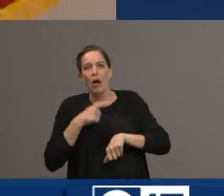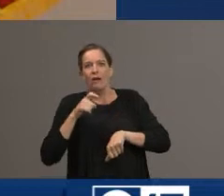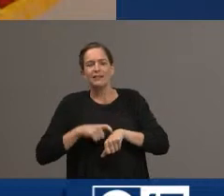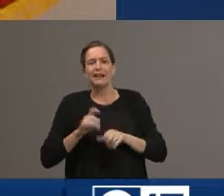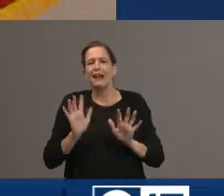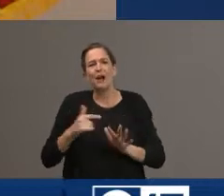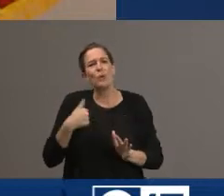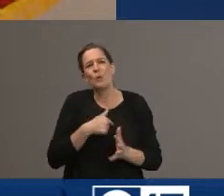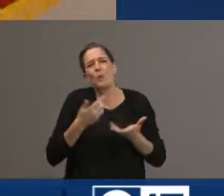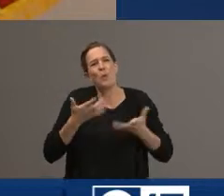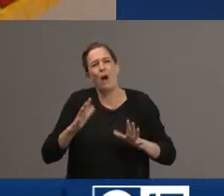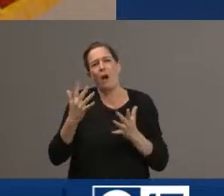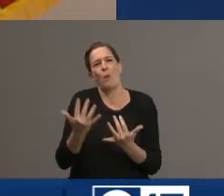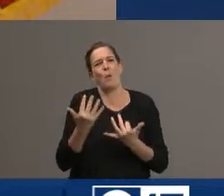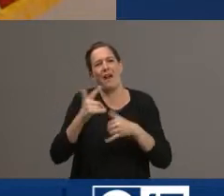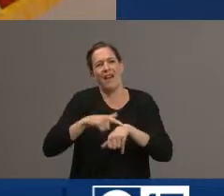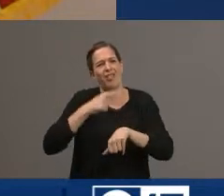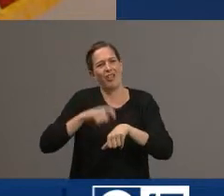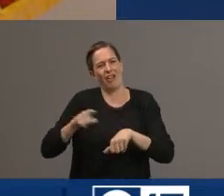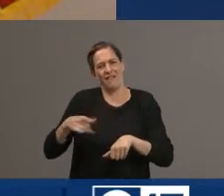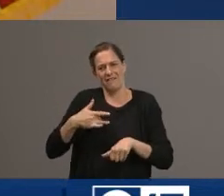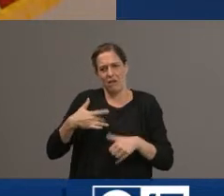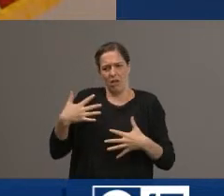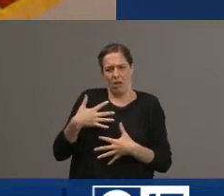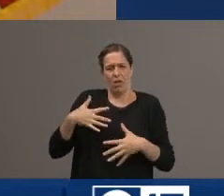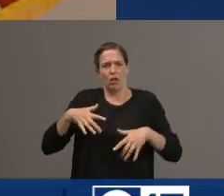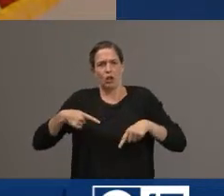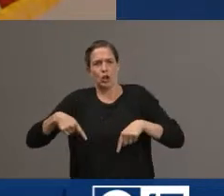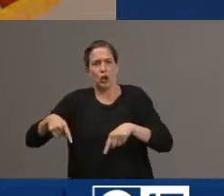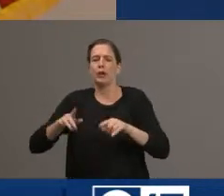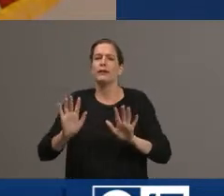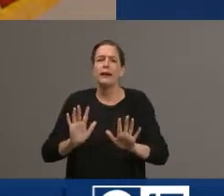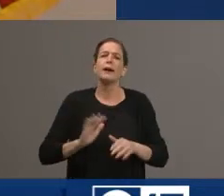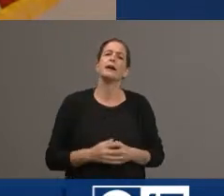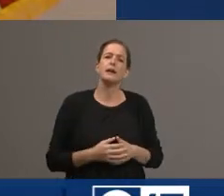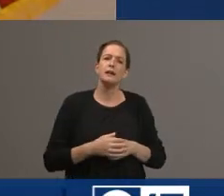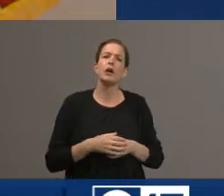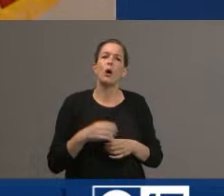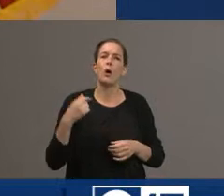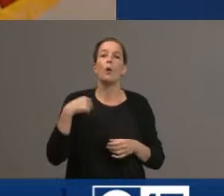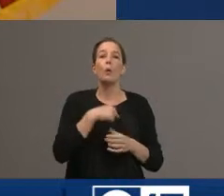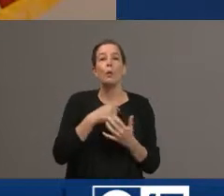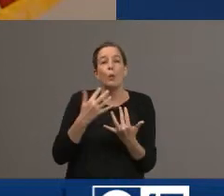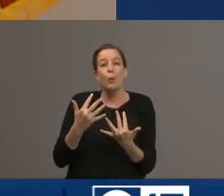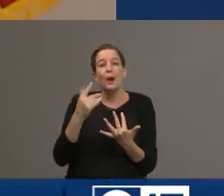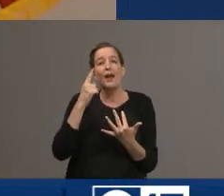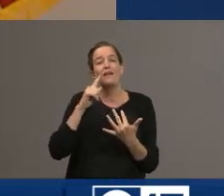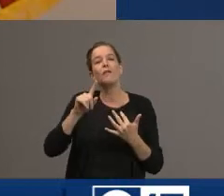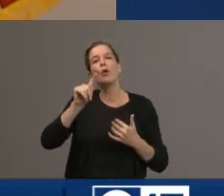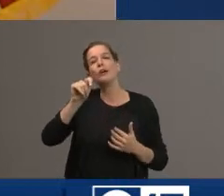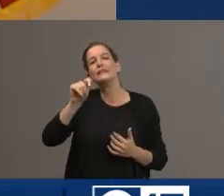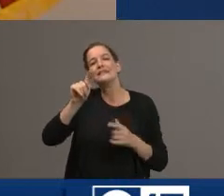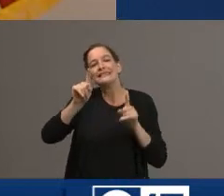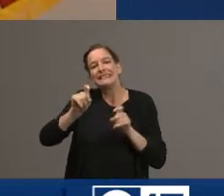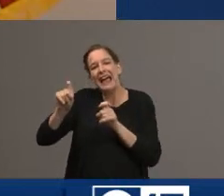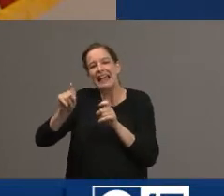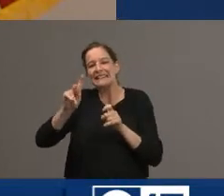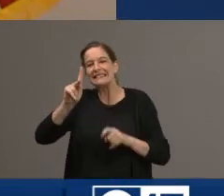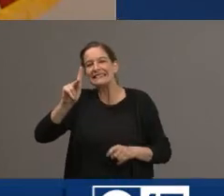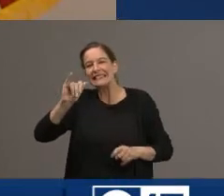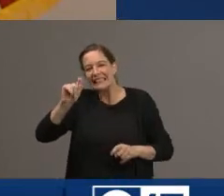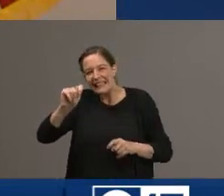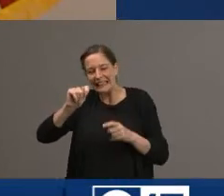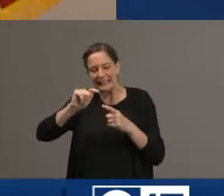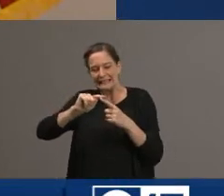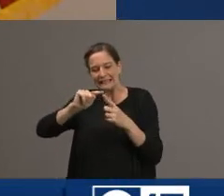the machine won't be here until July 6th, one of the limiting things was the number of test kits and the reagents that they had.